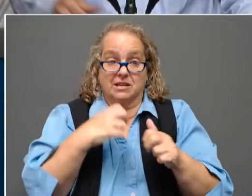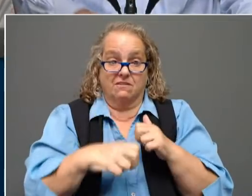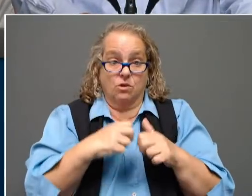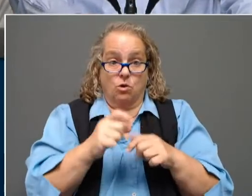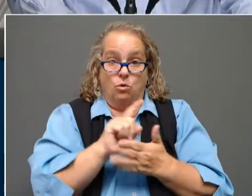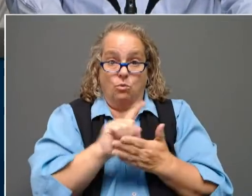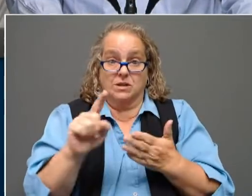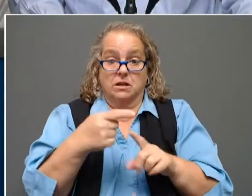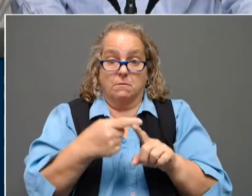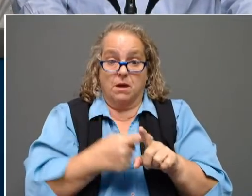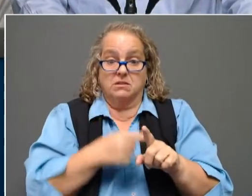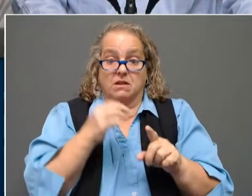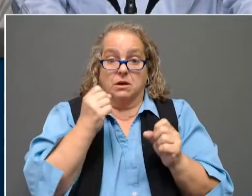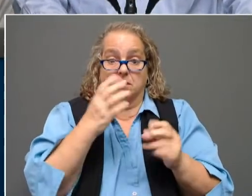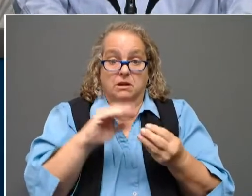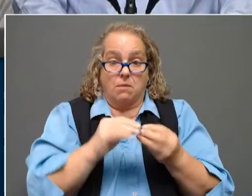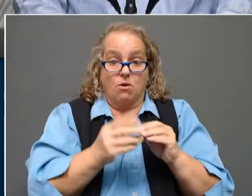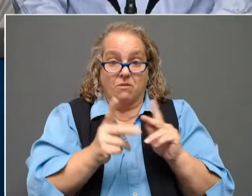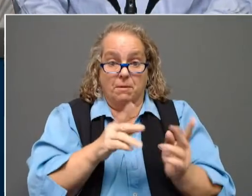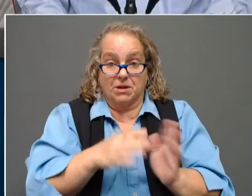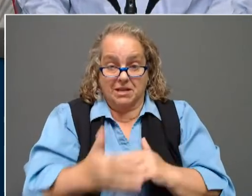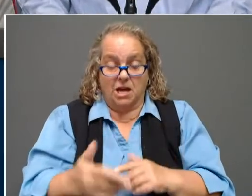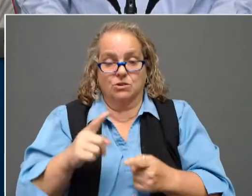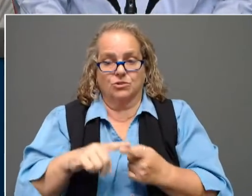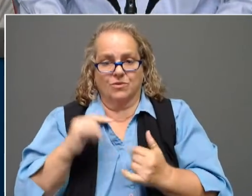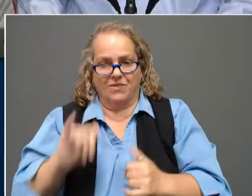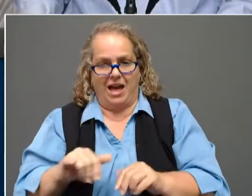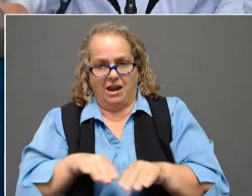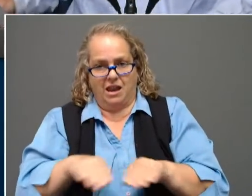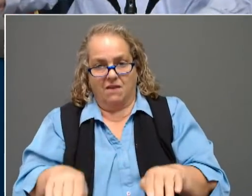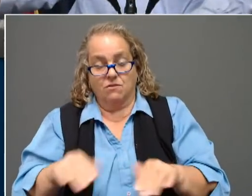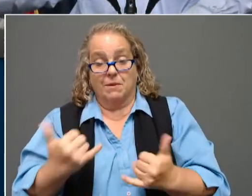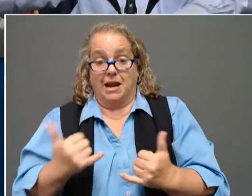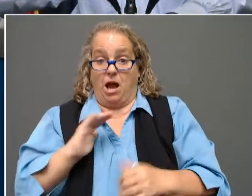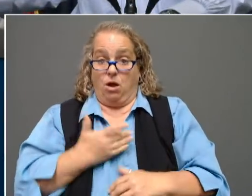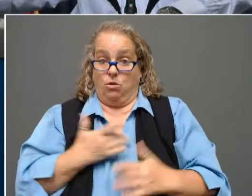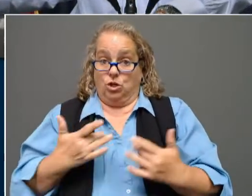to that level. Our concern now is that it will grow.